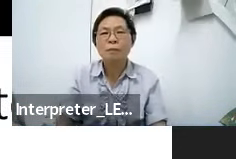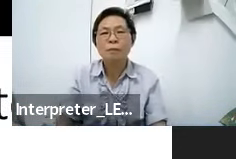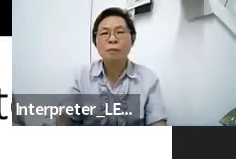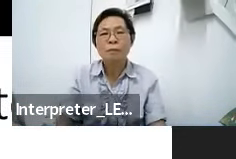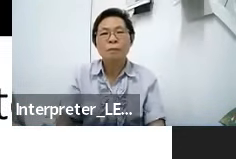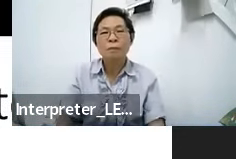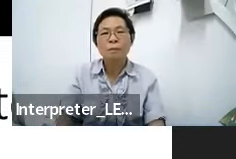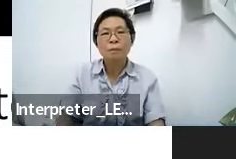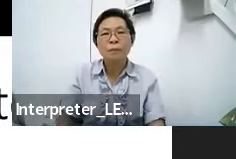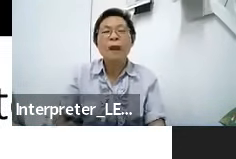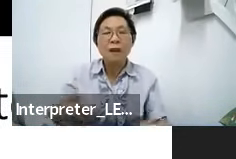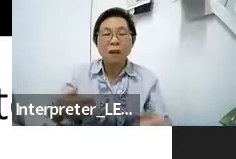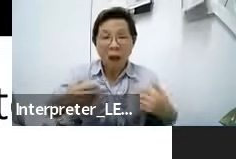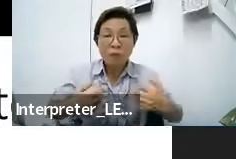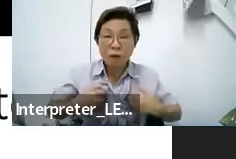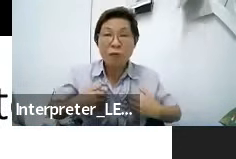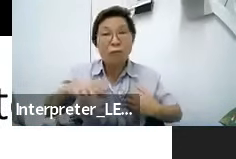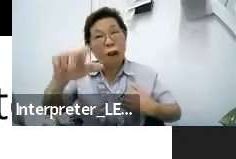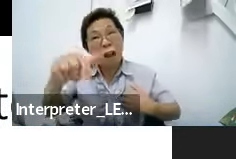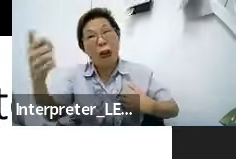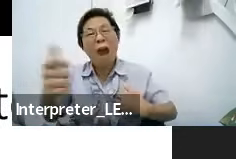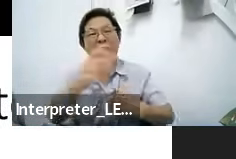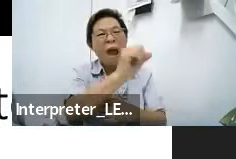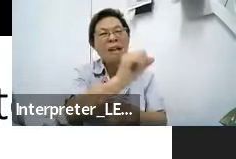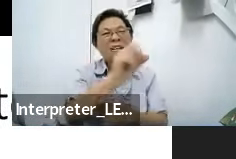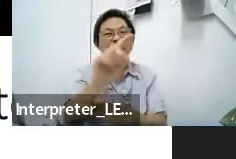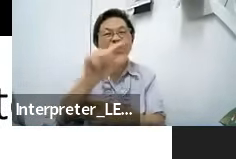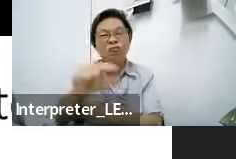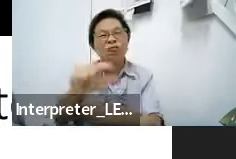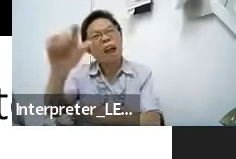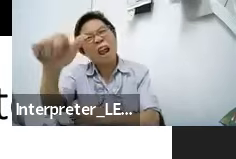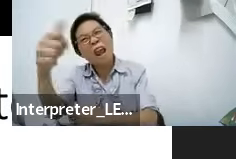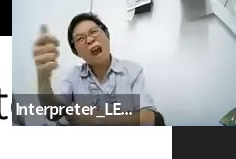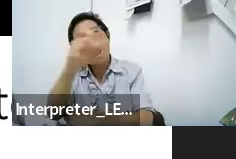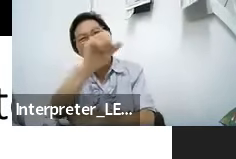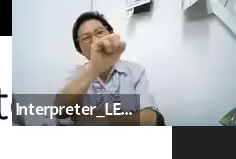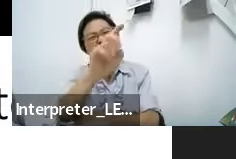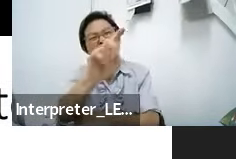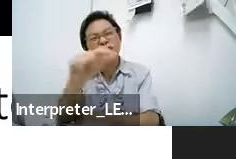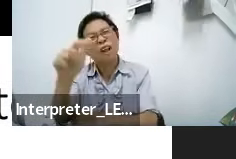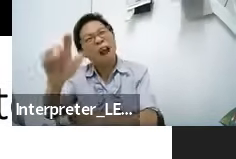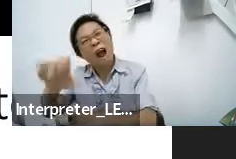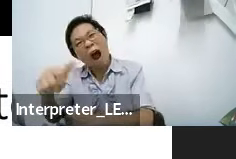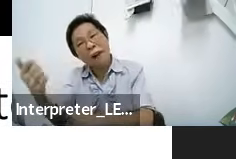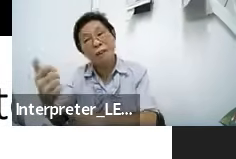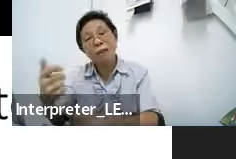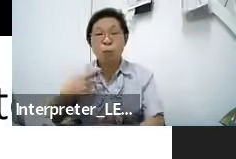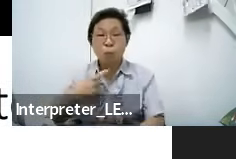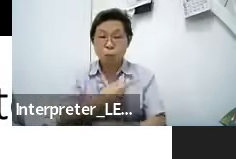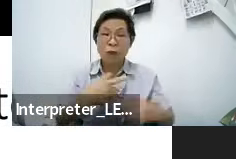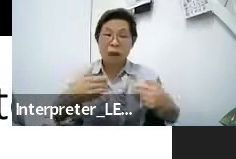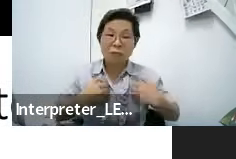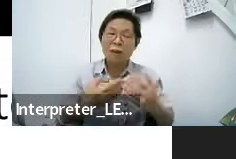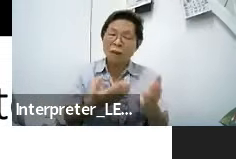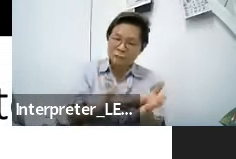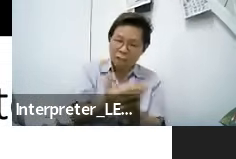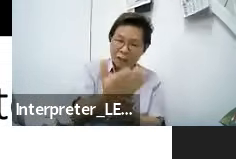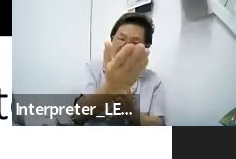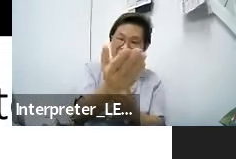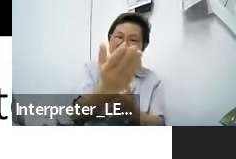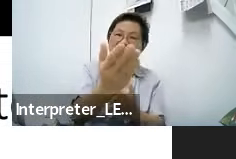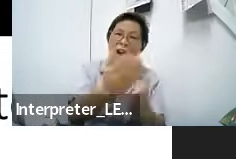So there are also other SDGs apart from SDG 4 that have direct reference